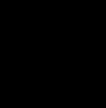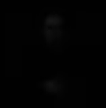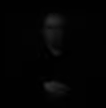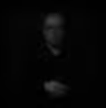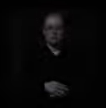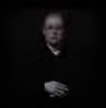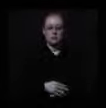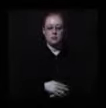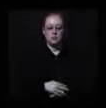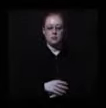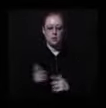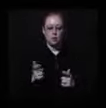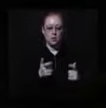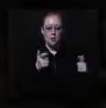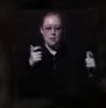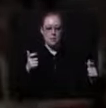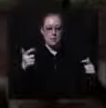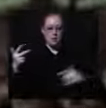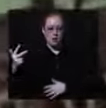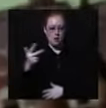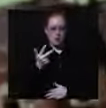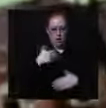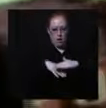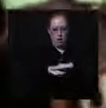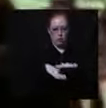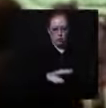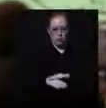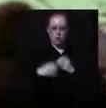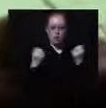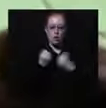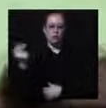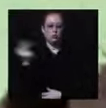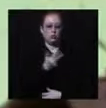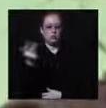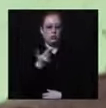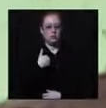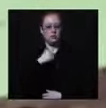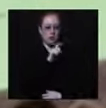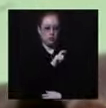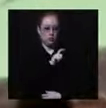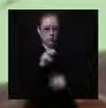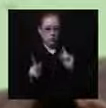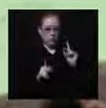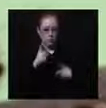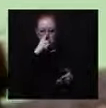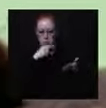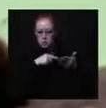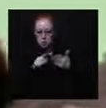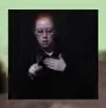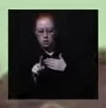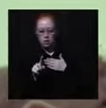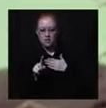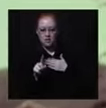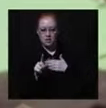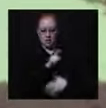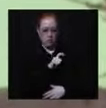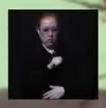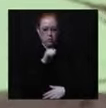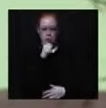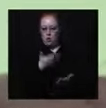There was a big entrance at Willowbrook where the cars could come, and they had security people checking, and they were not going to let us